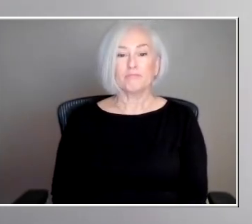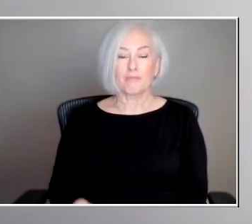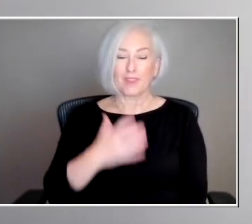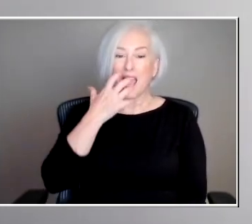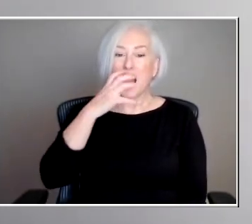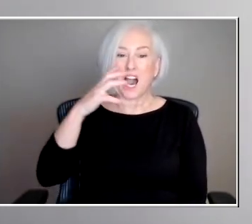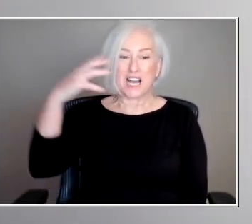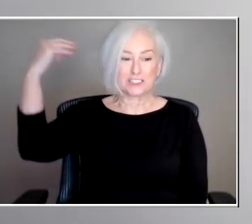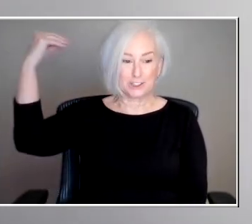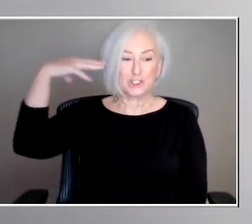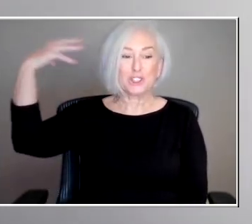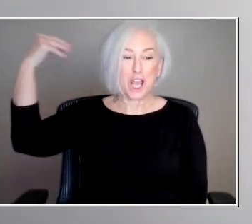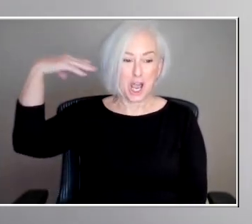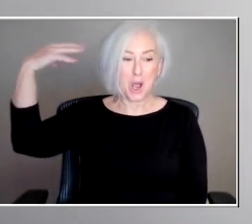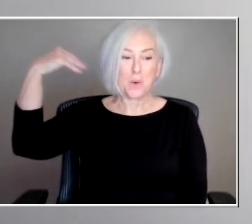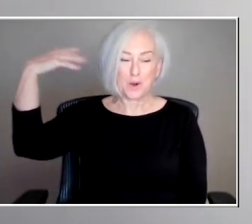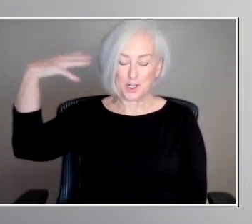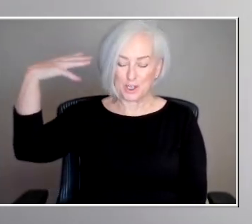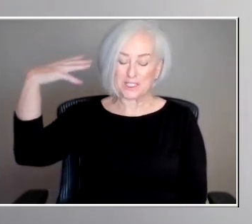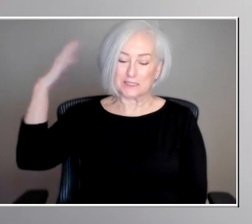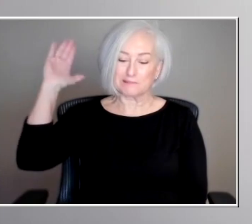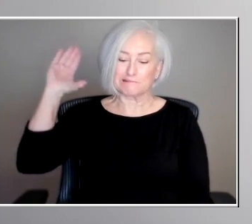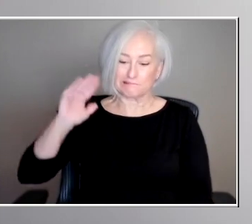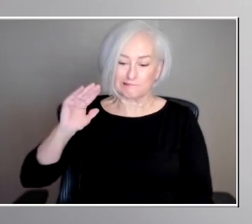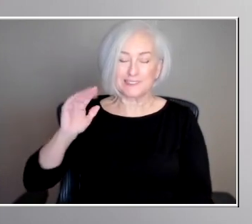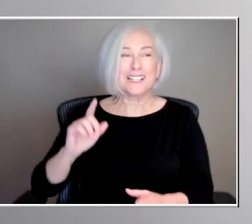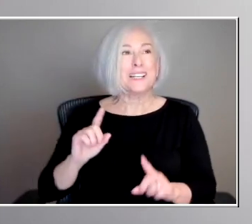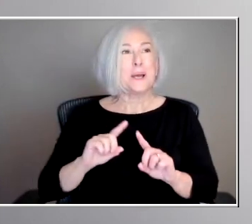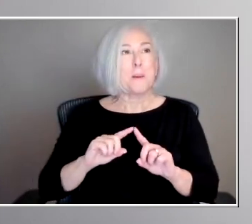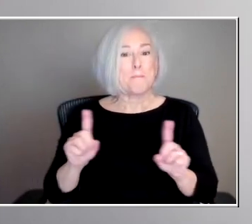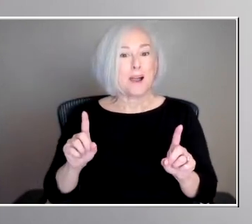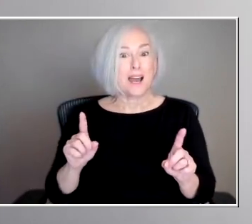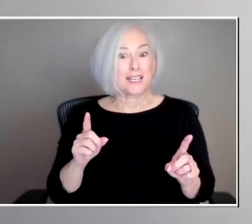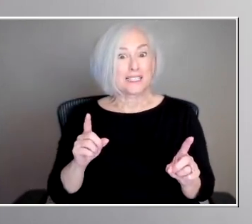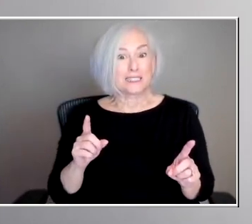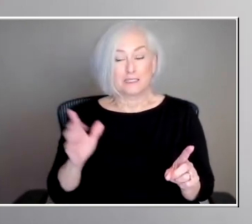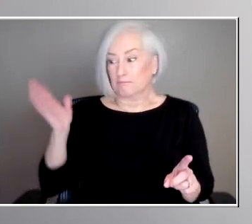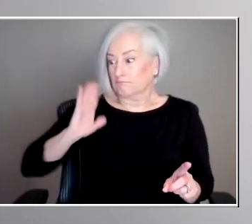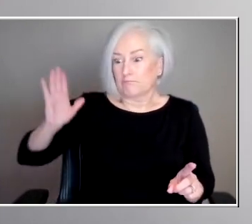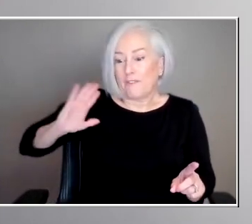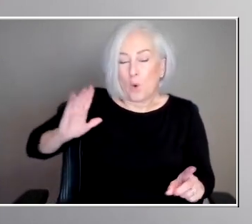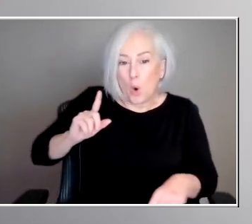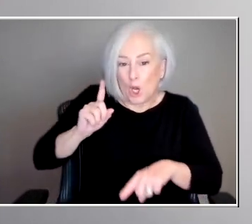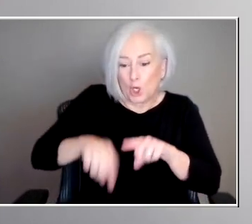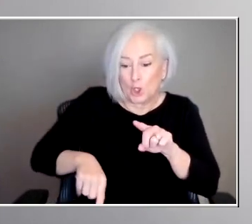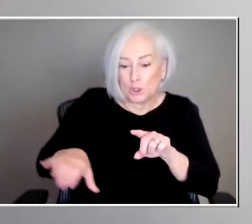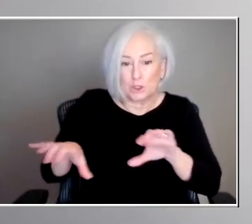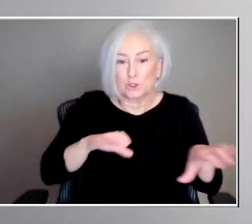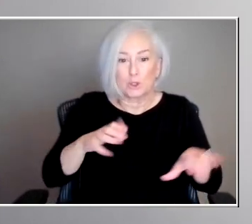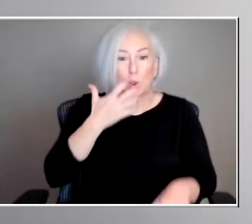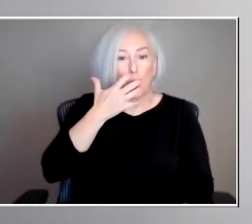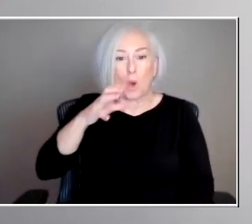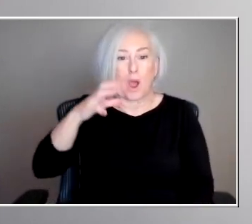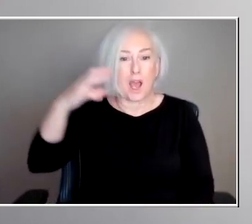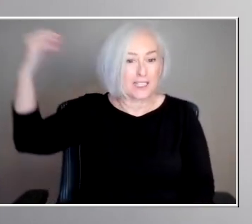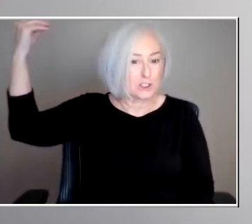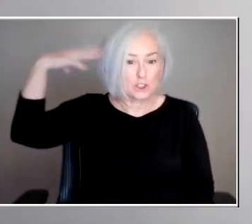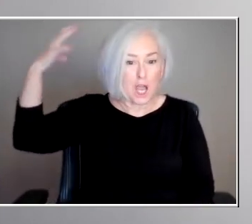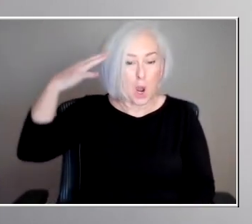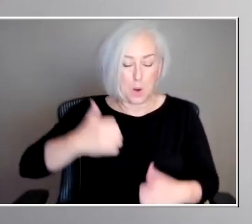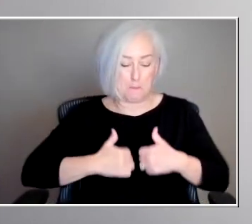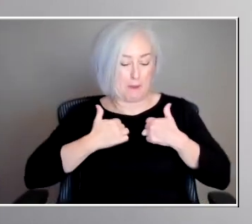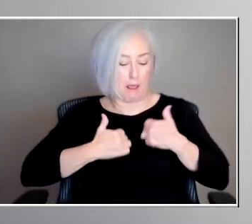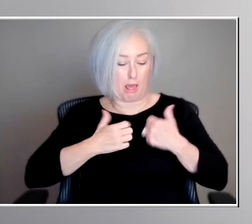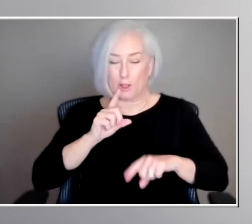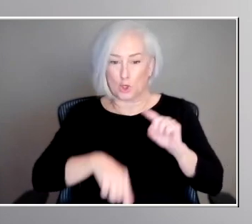bit. Thankfully, I'm at a place now. There was a time where I just couldn't take any hot showers or baths or anything like that.